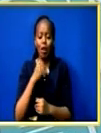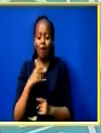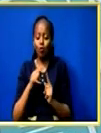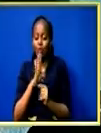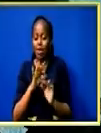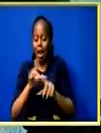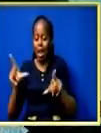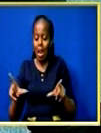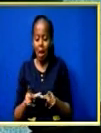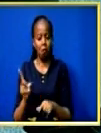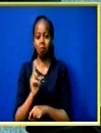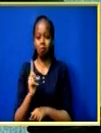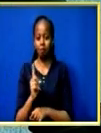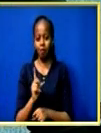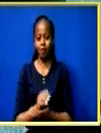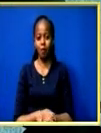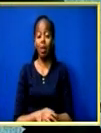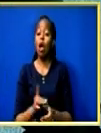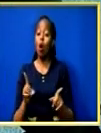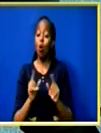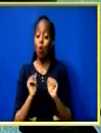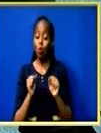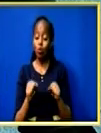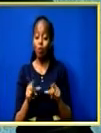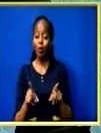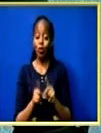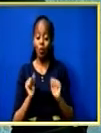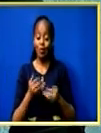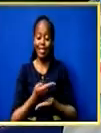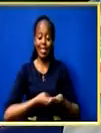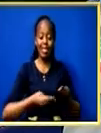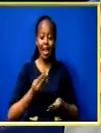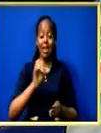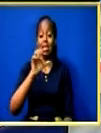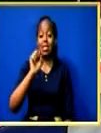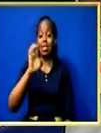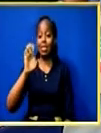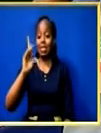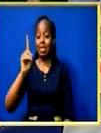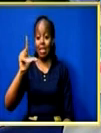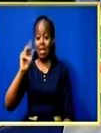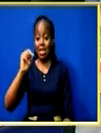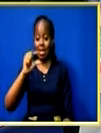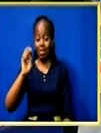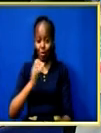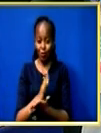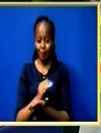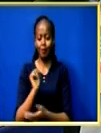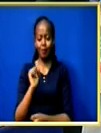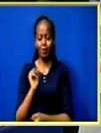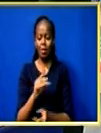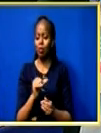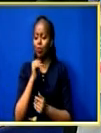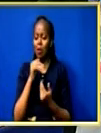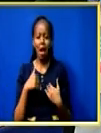to be on a piece of land. And you can sell the seedlings, by the way, True. to make money. Yeah, Huh? yeah. Can you? So I don't